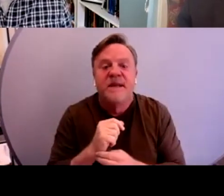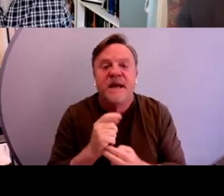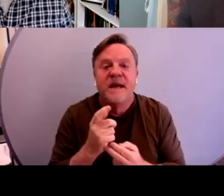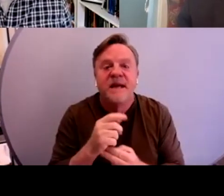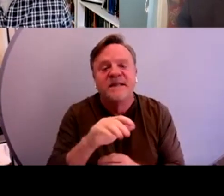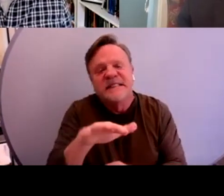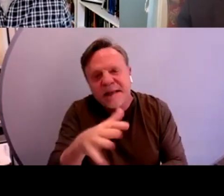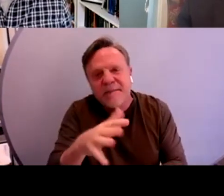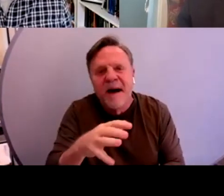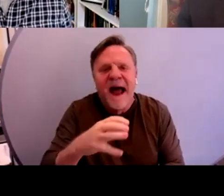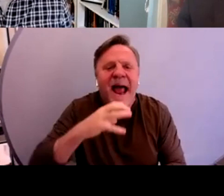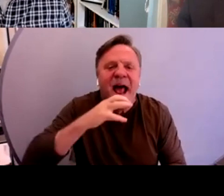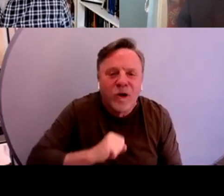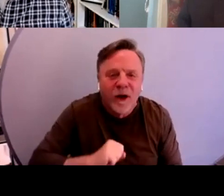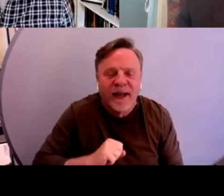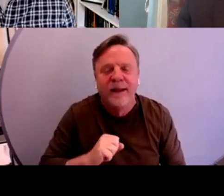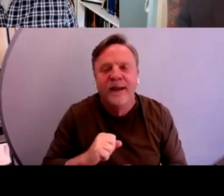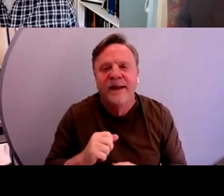semi-elderly